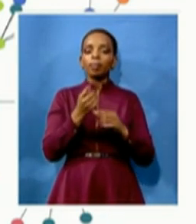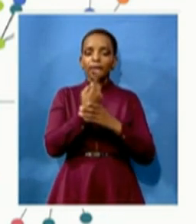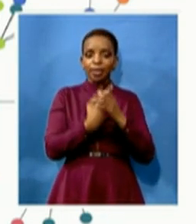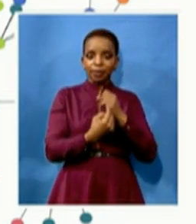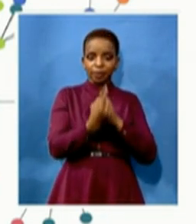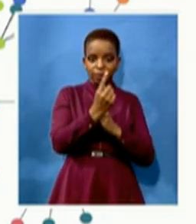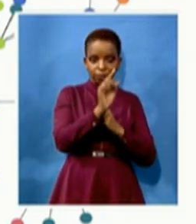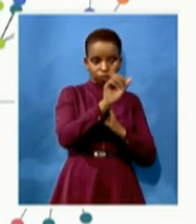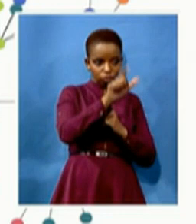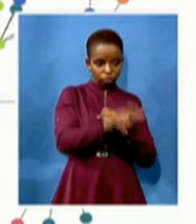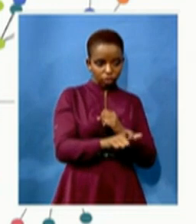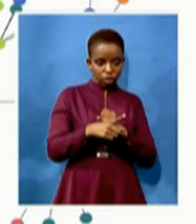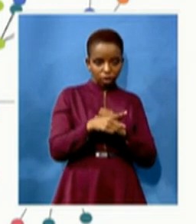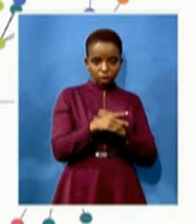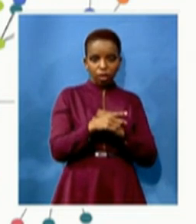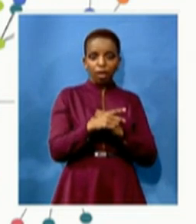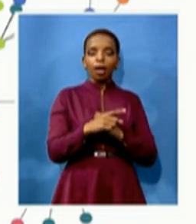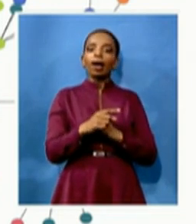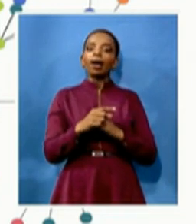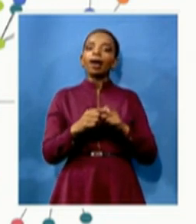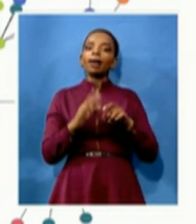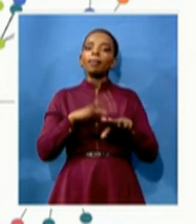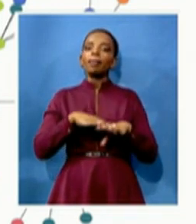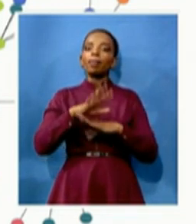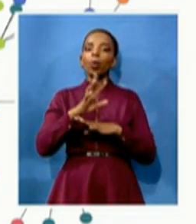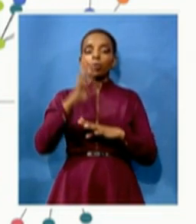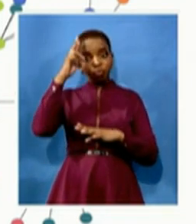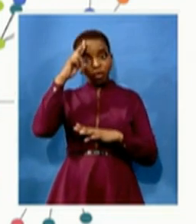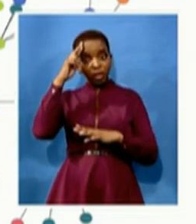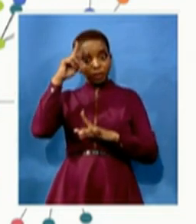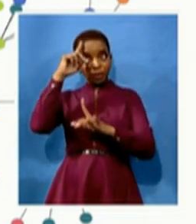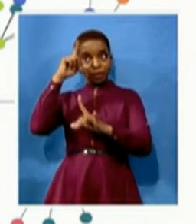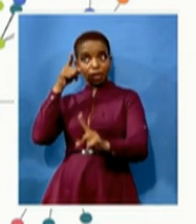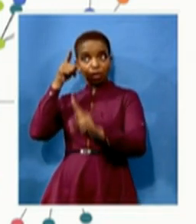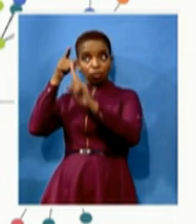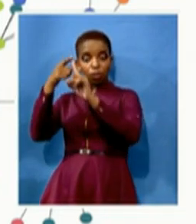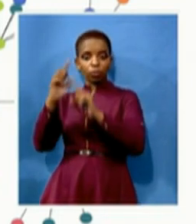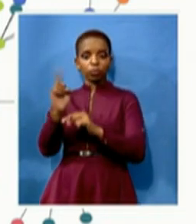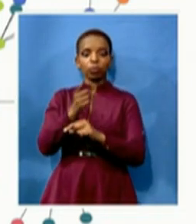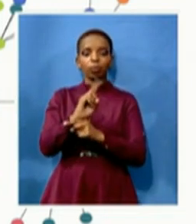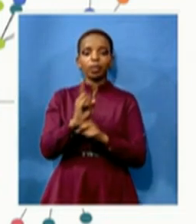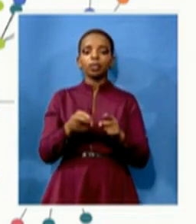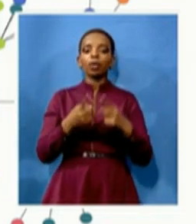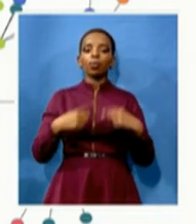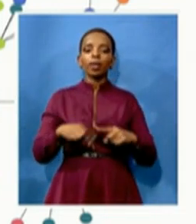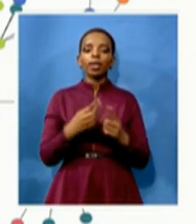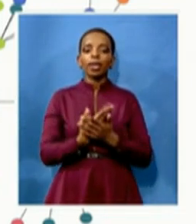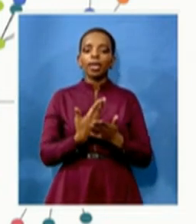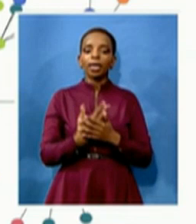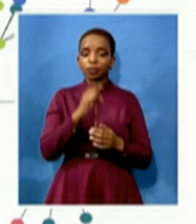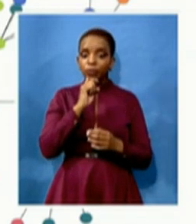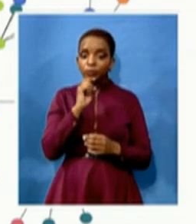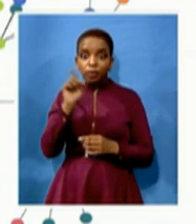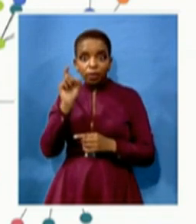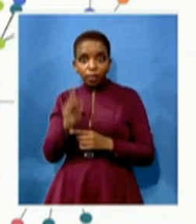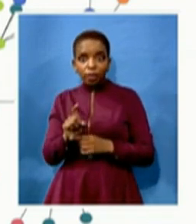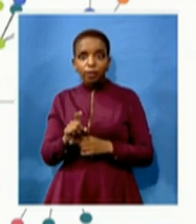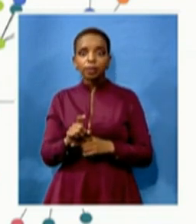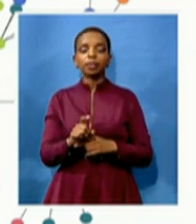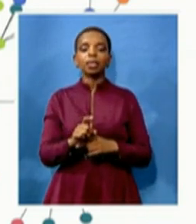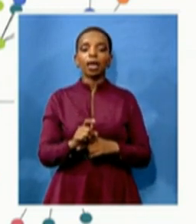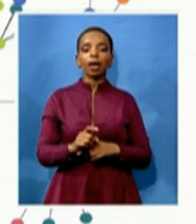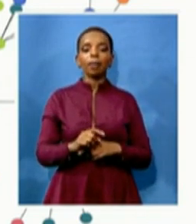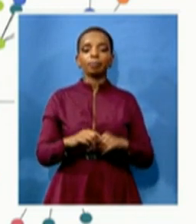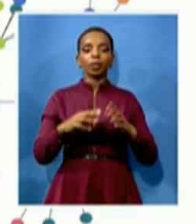realistic. And the goal is that the model results that we produce in such a model will eventually converge with the model results from a top-down